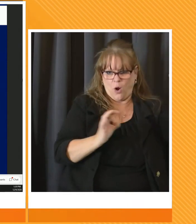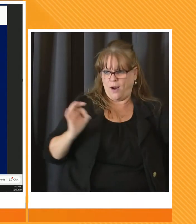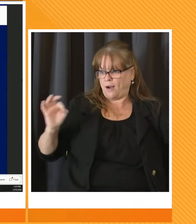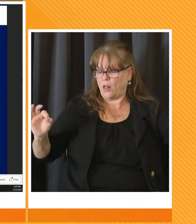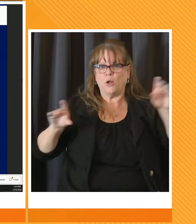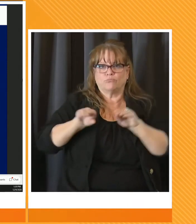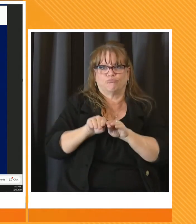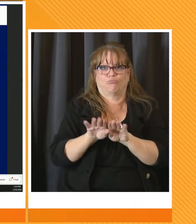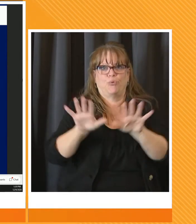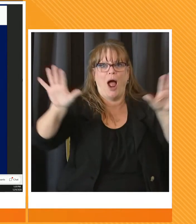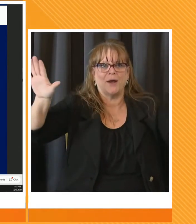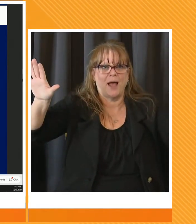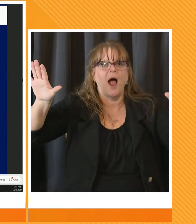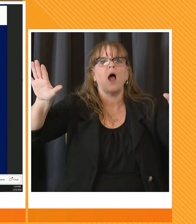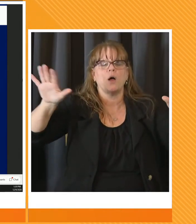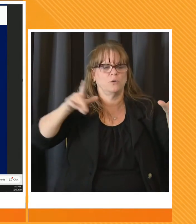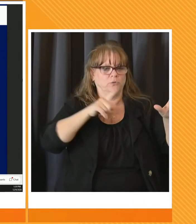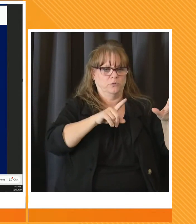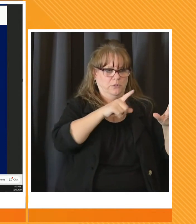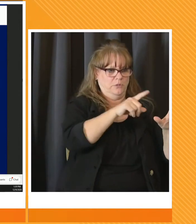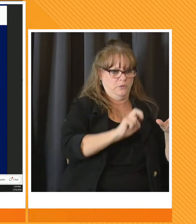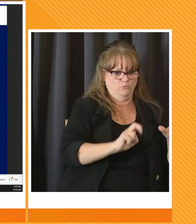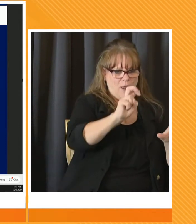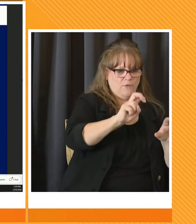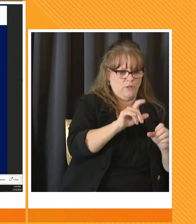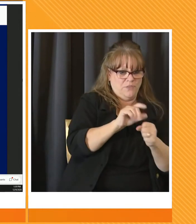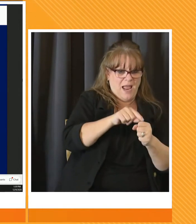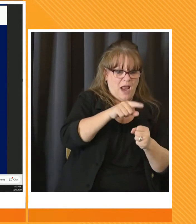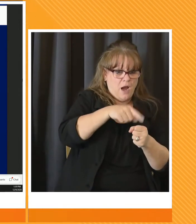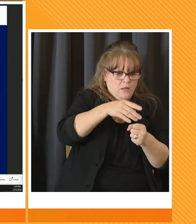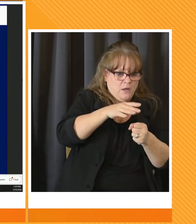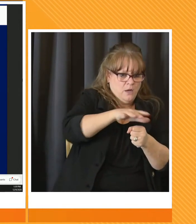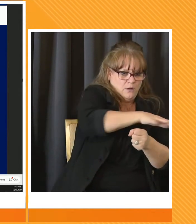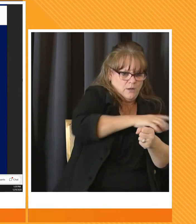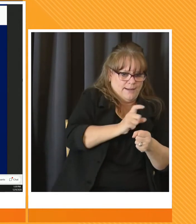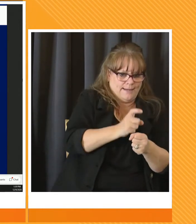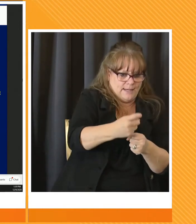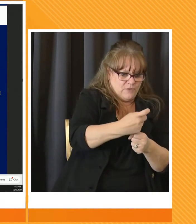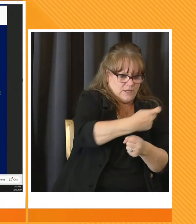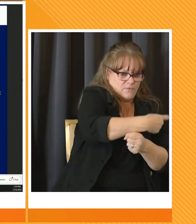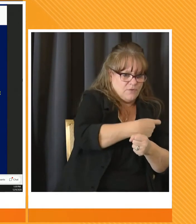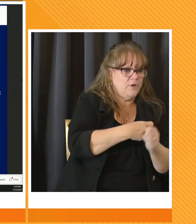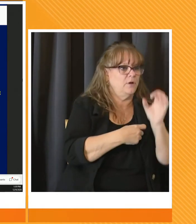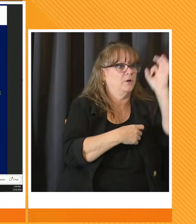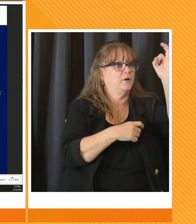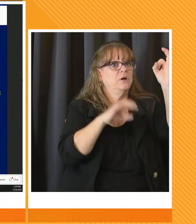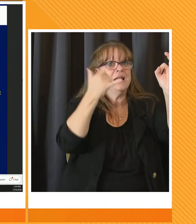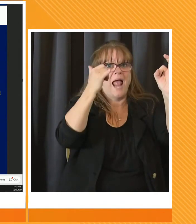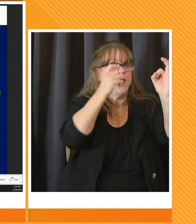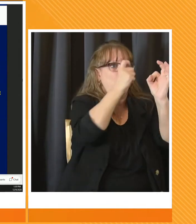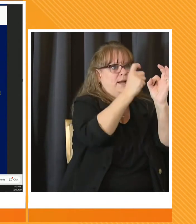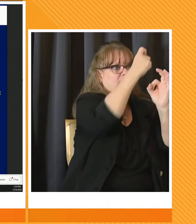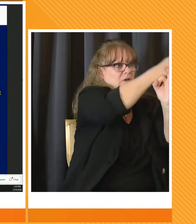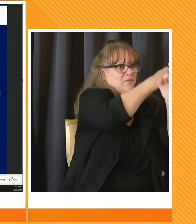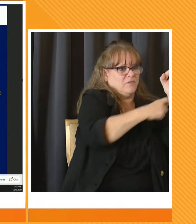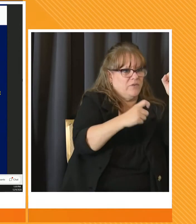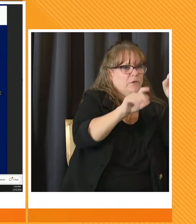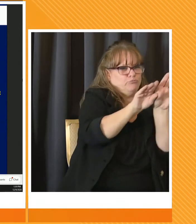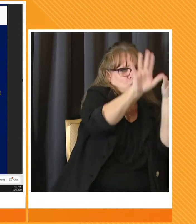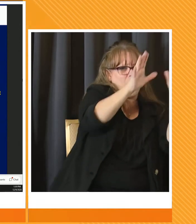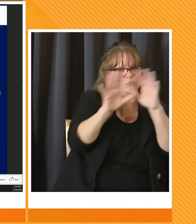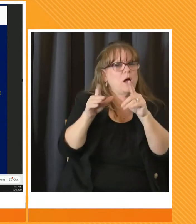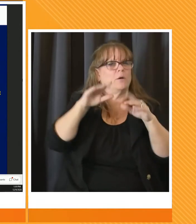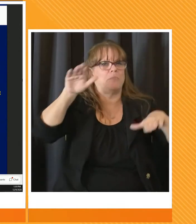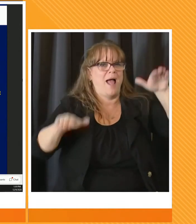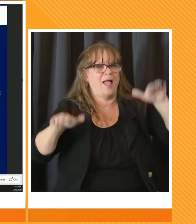expected winter conditions that we'll see in the next few months during phase 1. Next slide. So